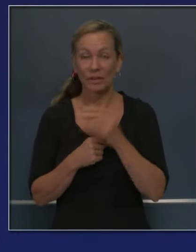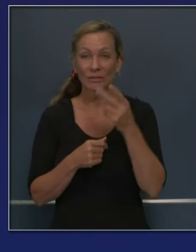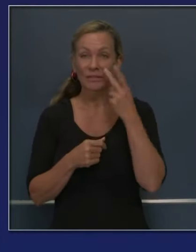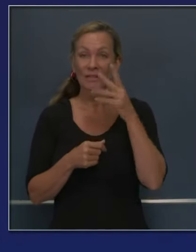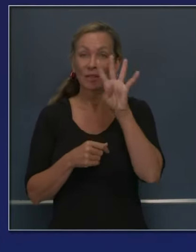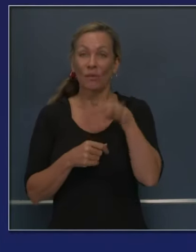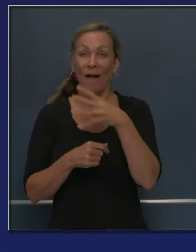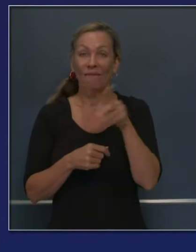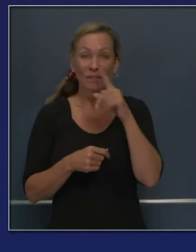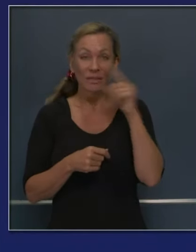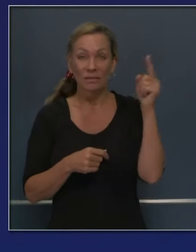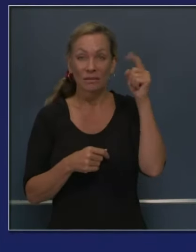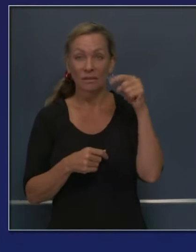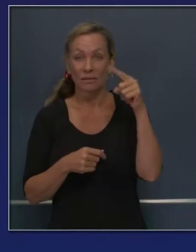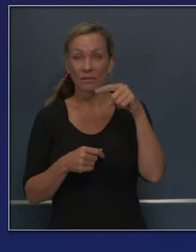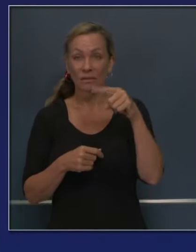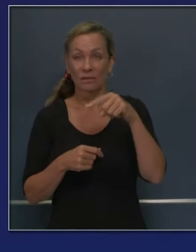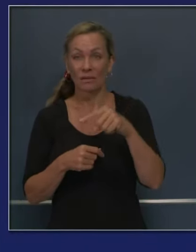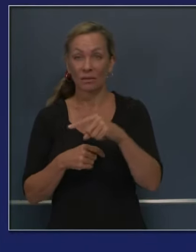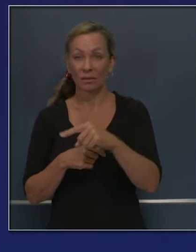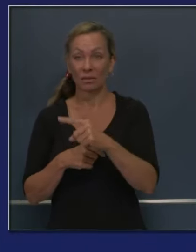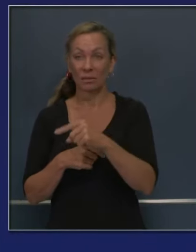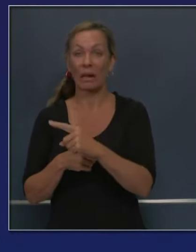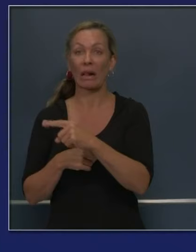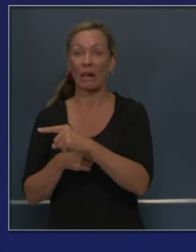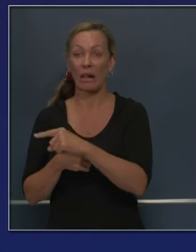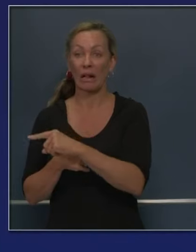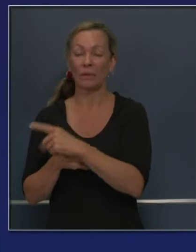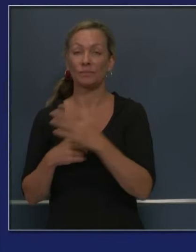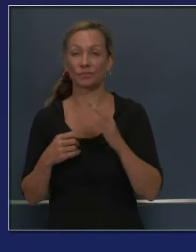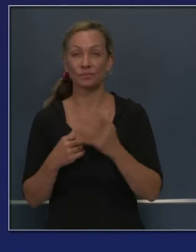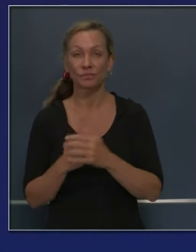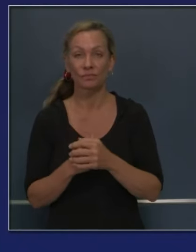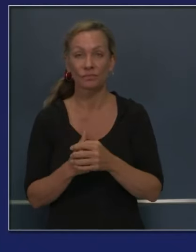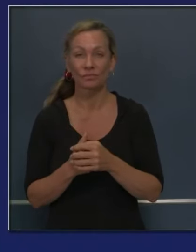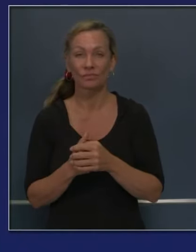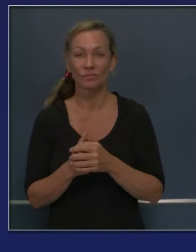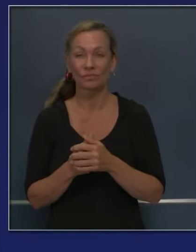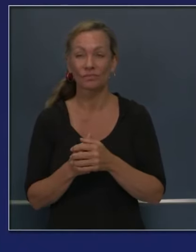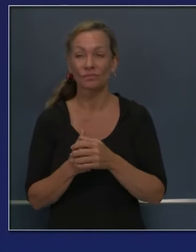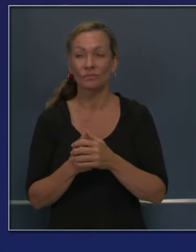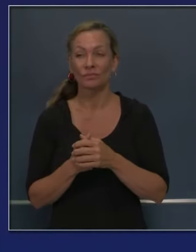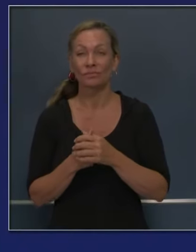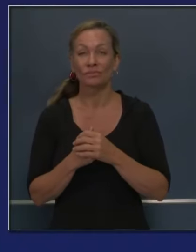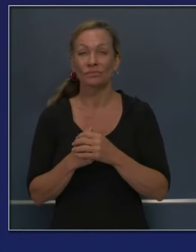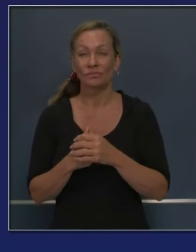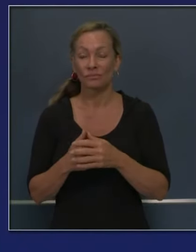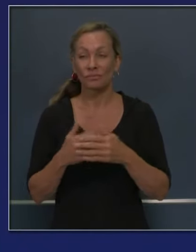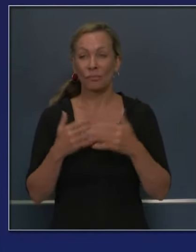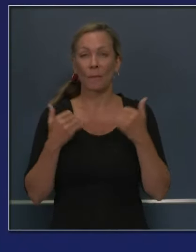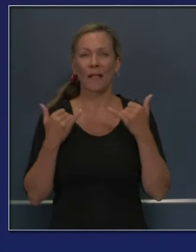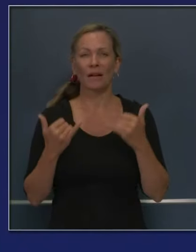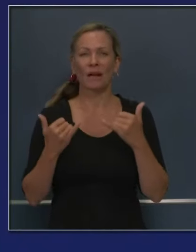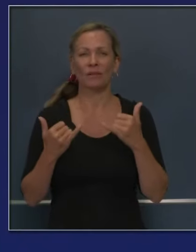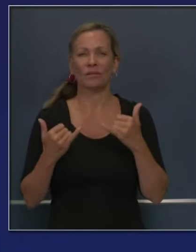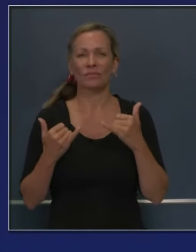with. We have about a 6.5% positivity rate in the state of California over the last